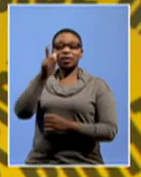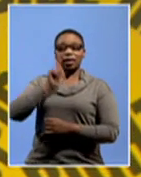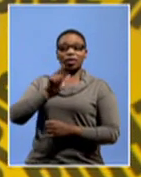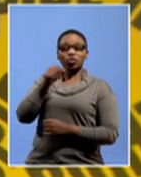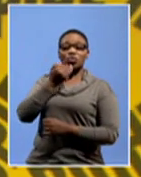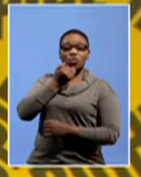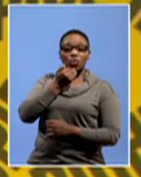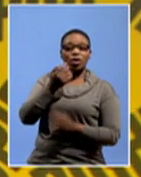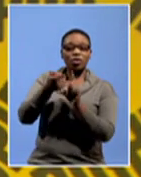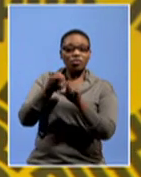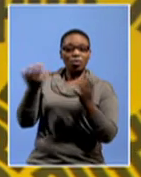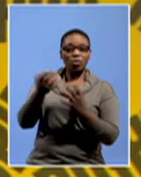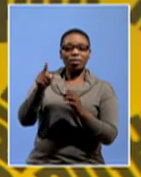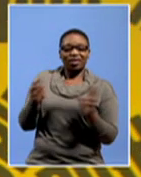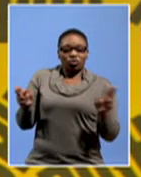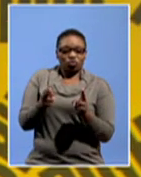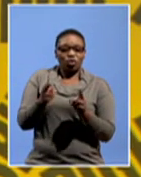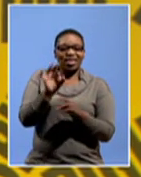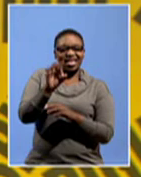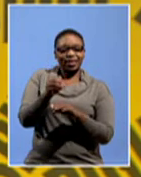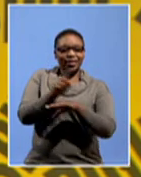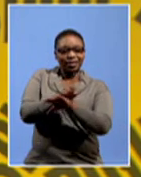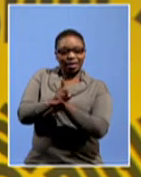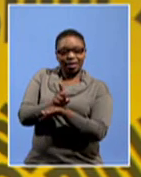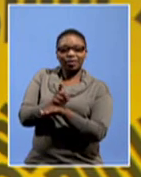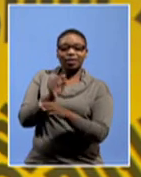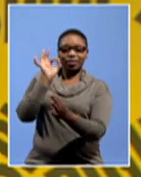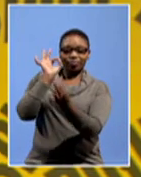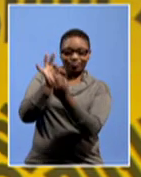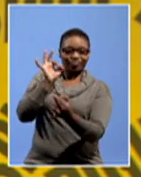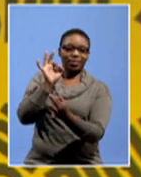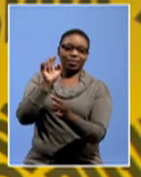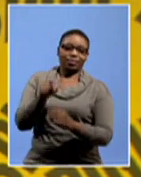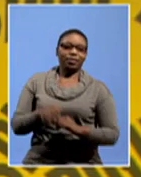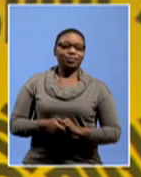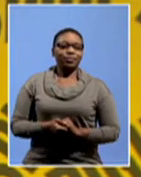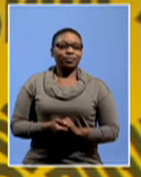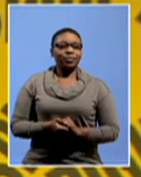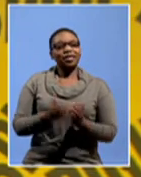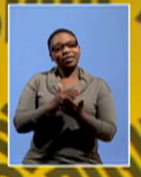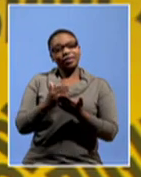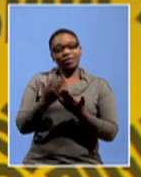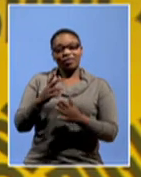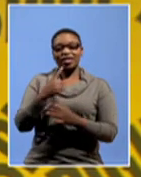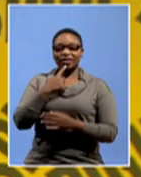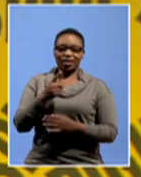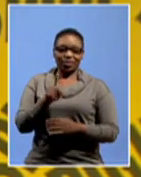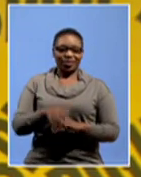where you're from. Keep them under 30 seconds if you can, and make your point short and sharp. Here are some that have come through.